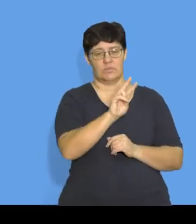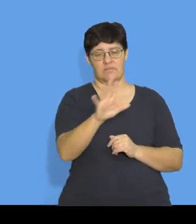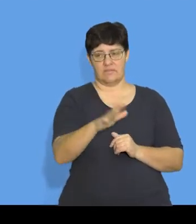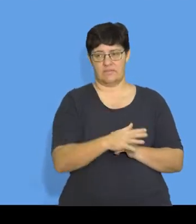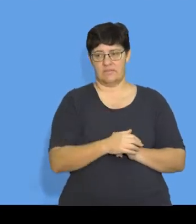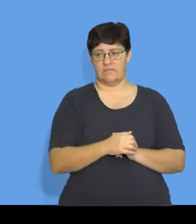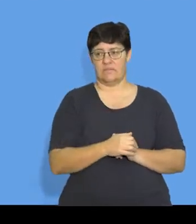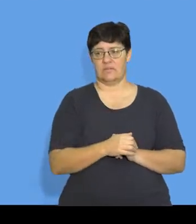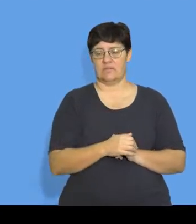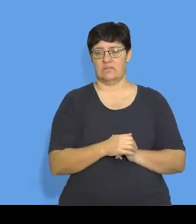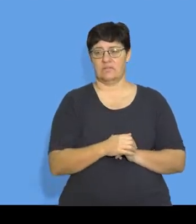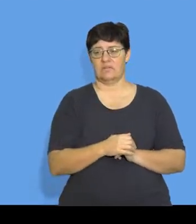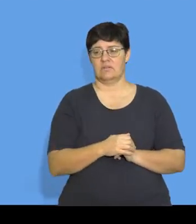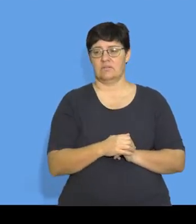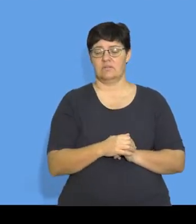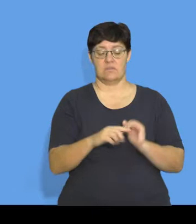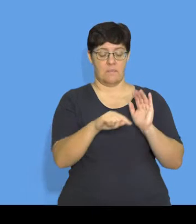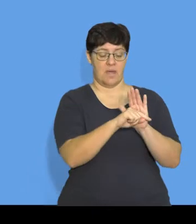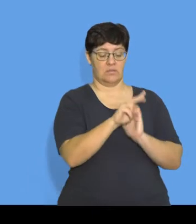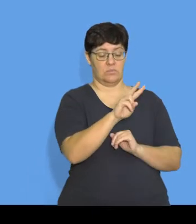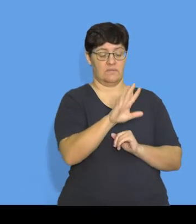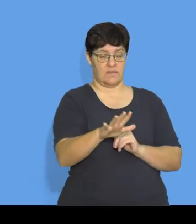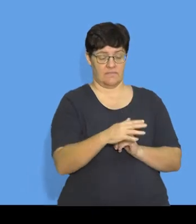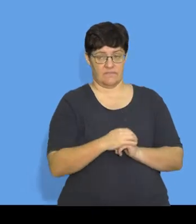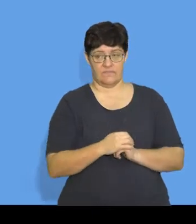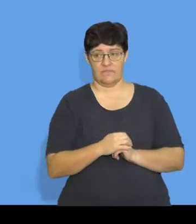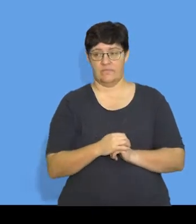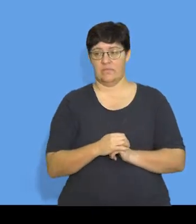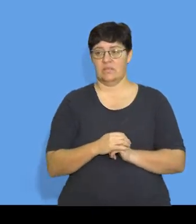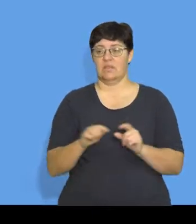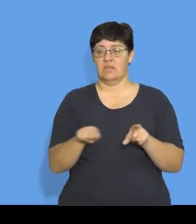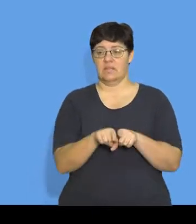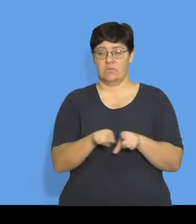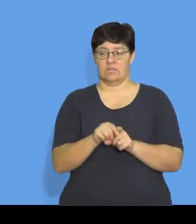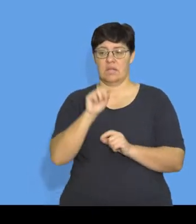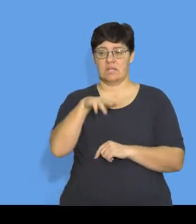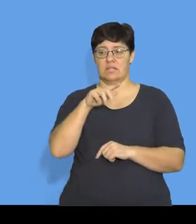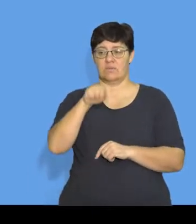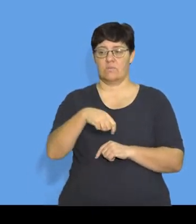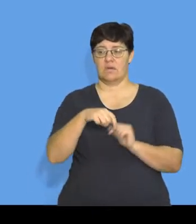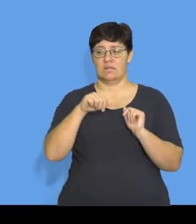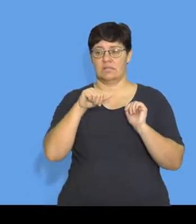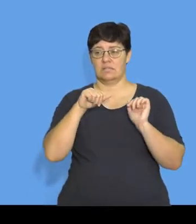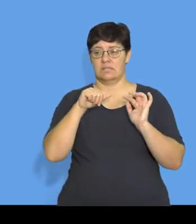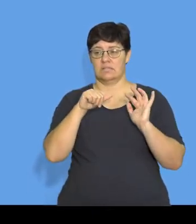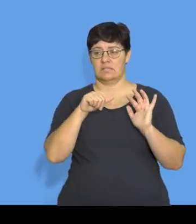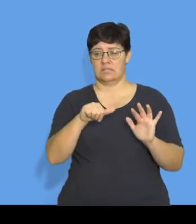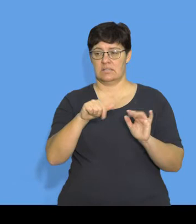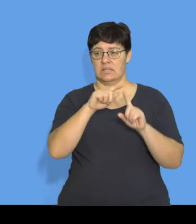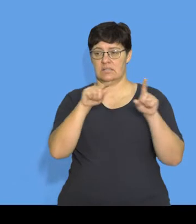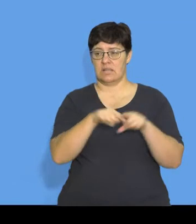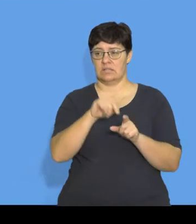I'm going to take it over. It's going to be minus 25 equal to 19,6 delta y.